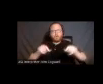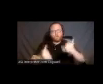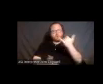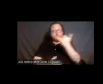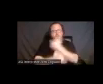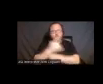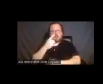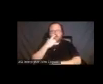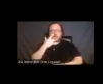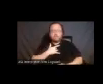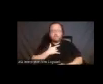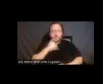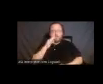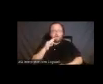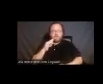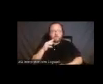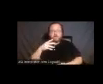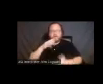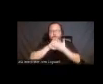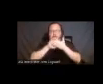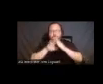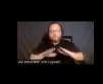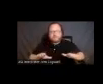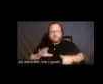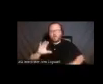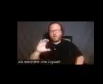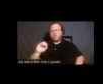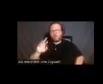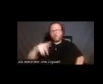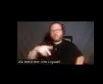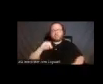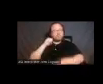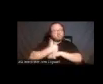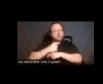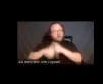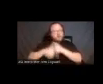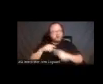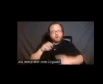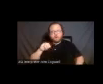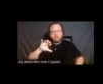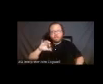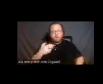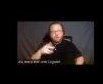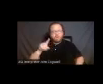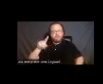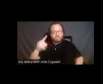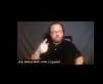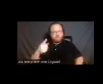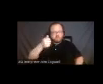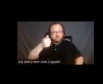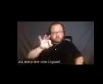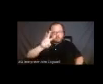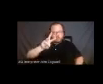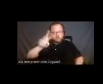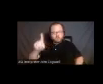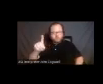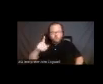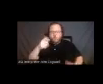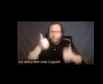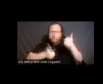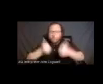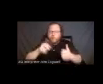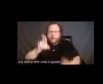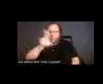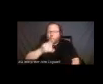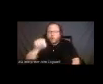is the birthday of the Peace Corps. It was established March 1st, 1961 by which